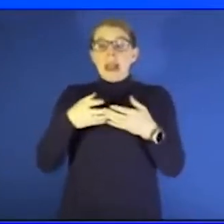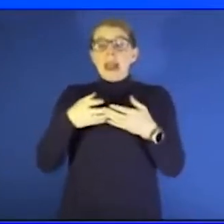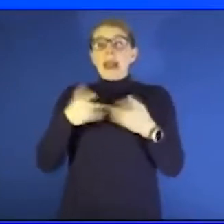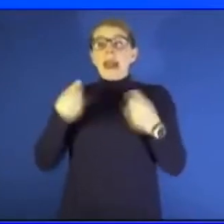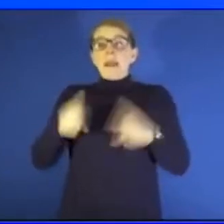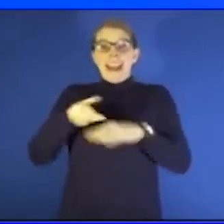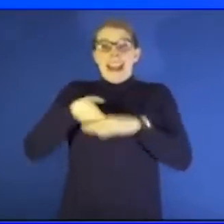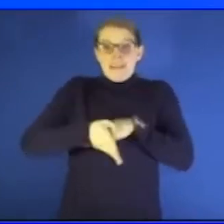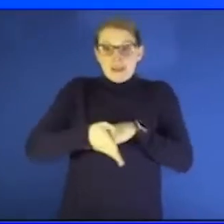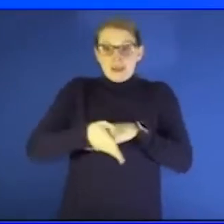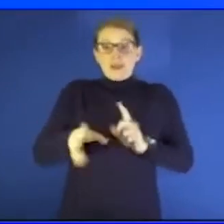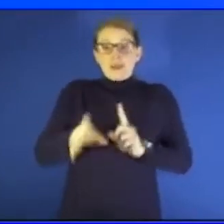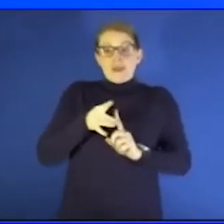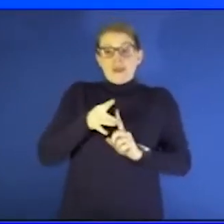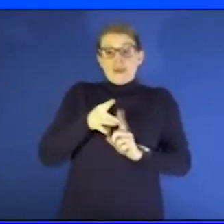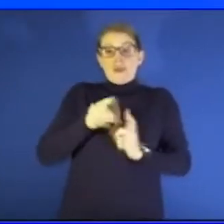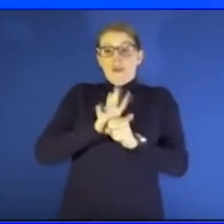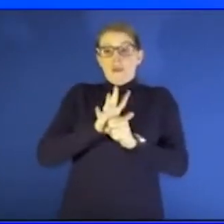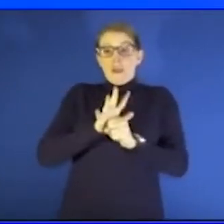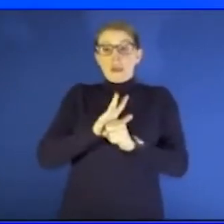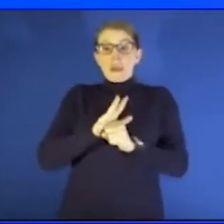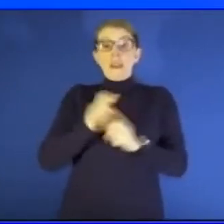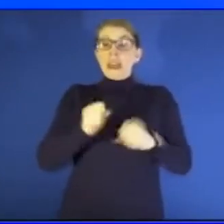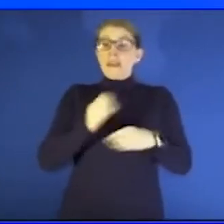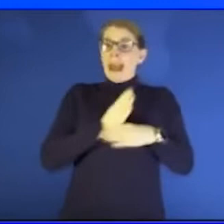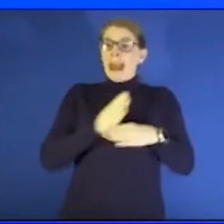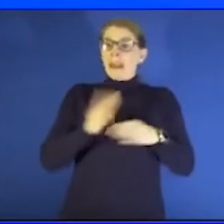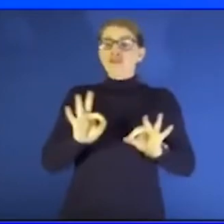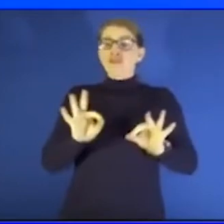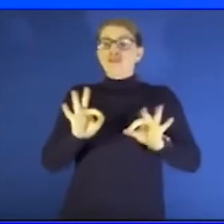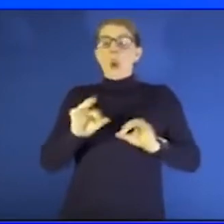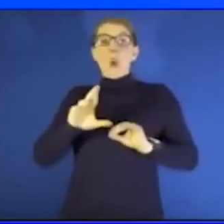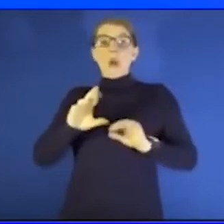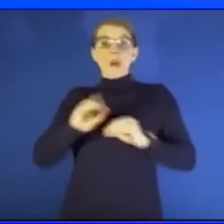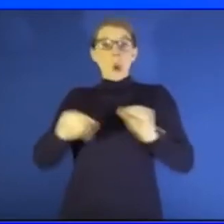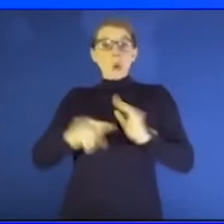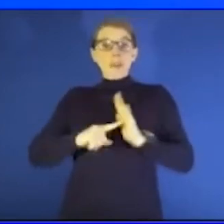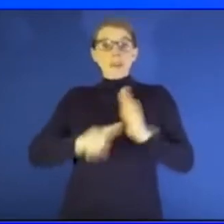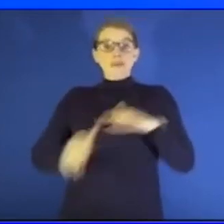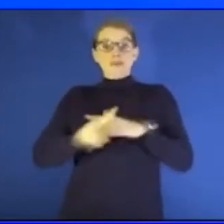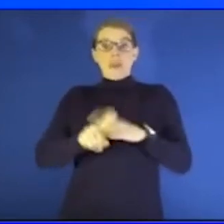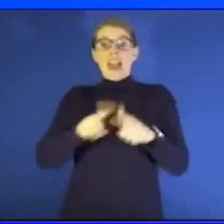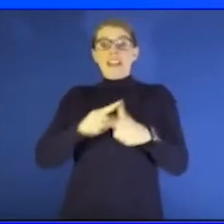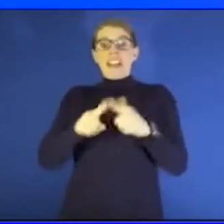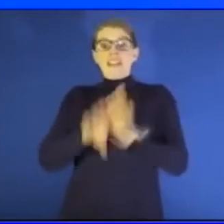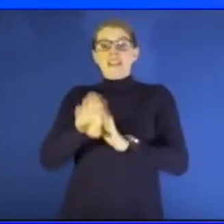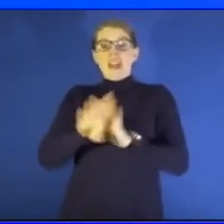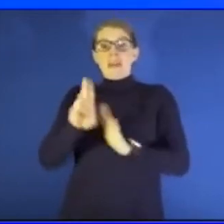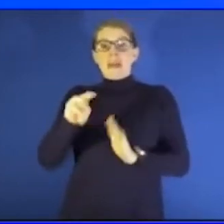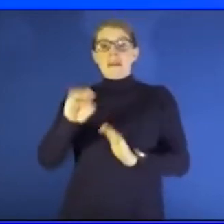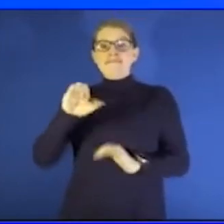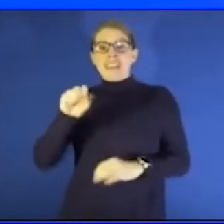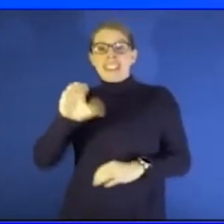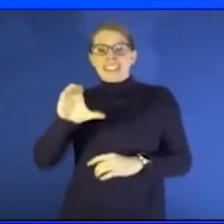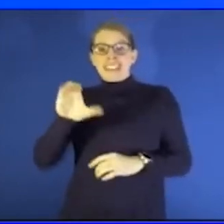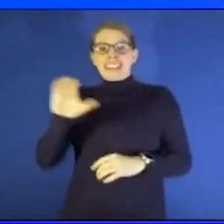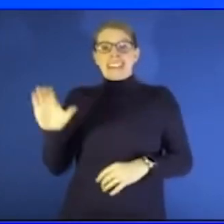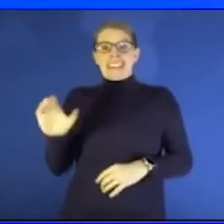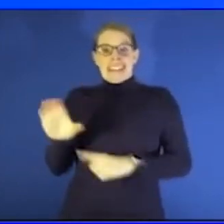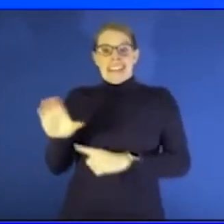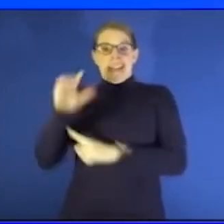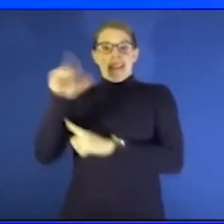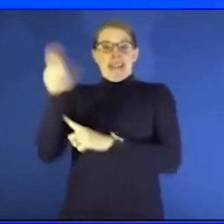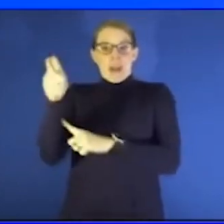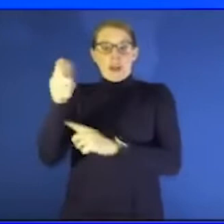even asymptomatic COVID infection and then still develop Miss C a few weeks later. And it oftentimes affects the heart, so people